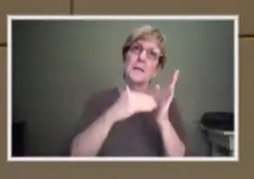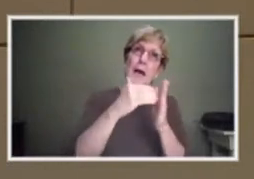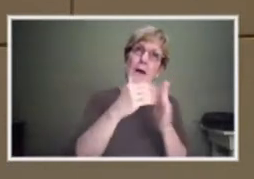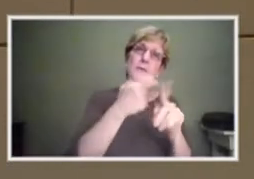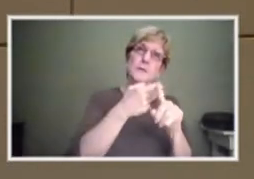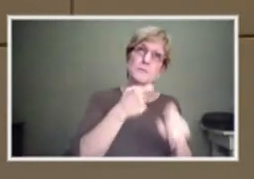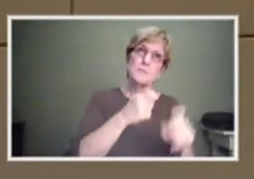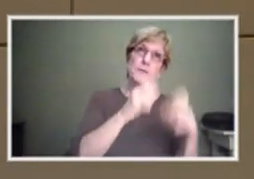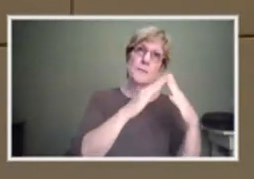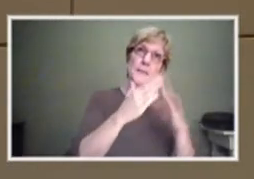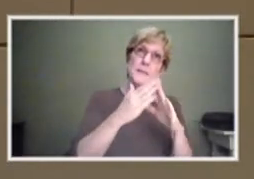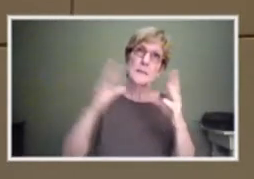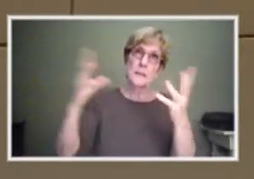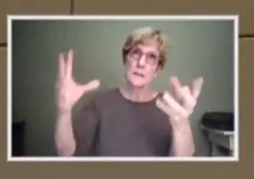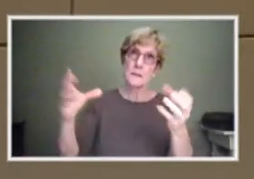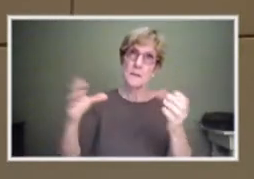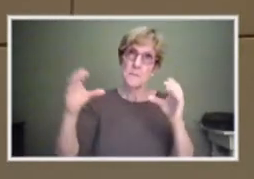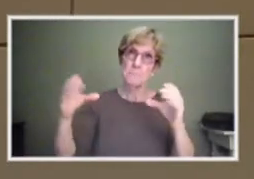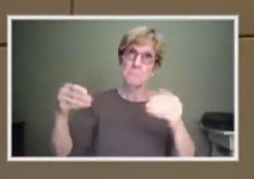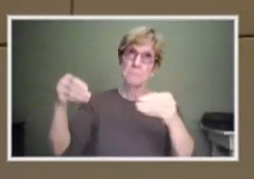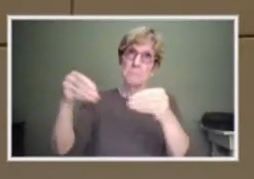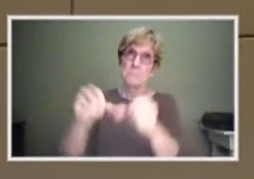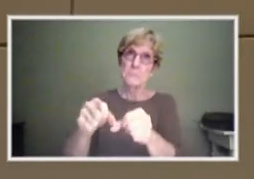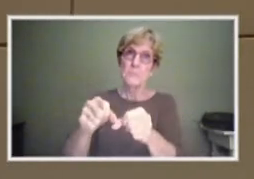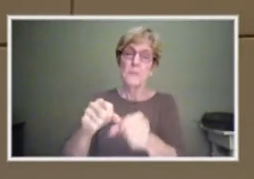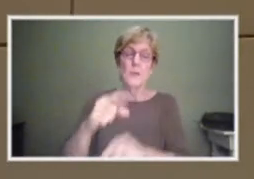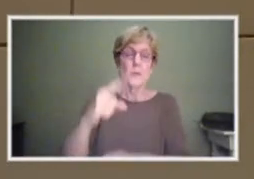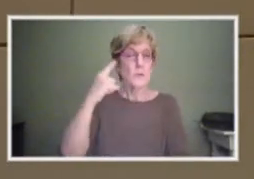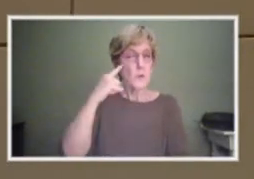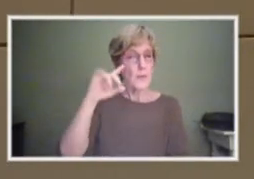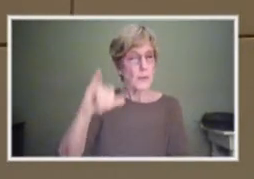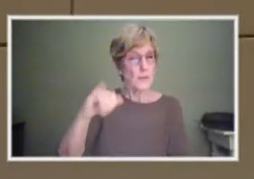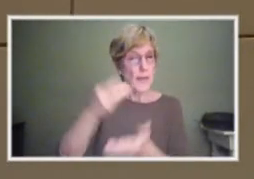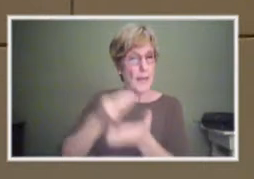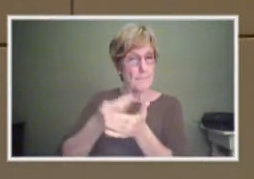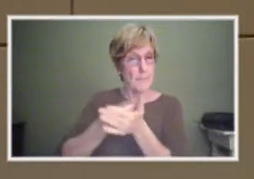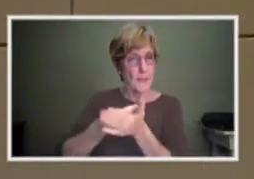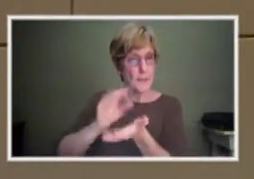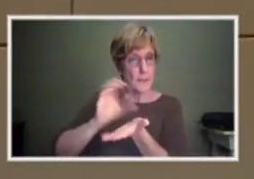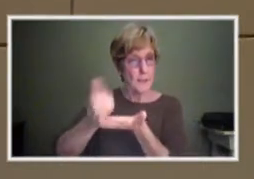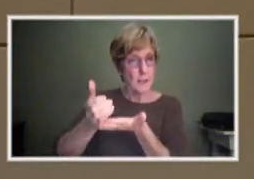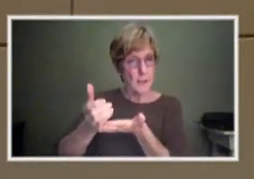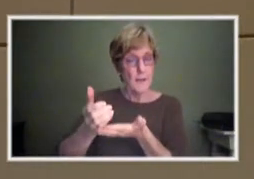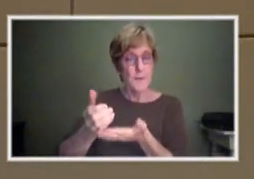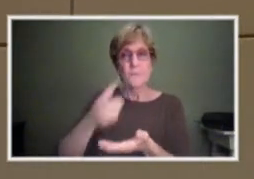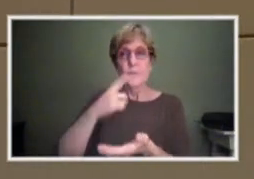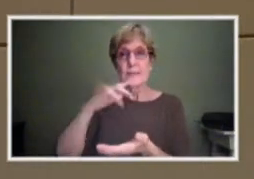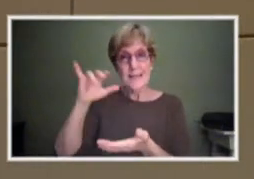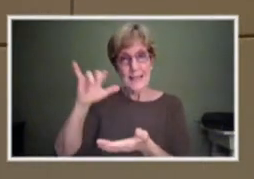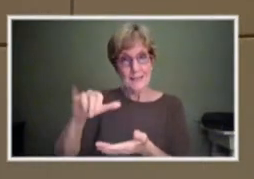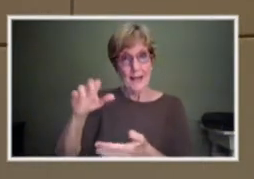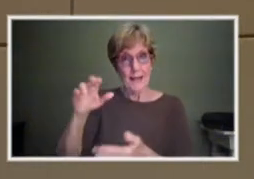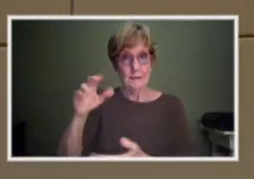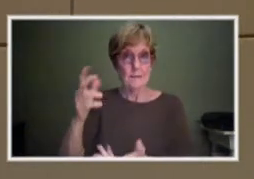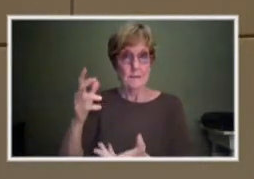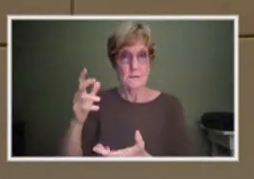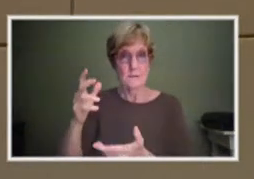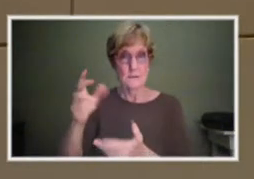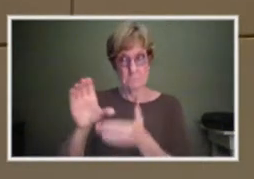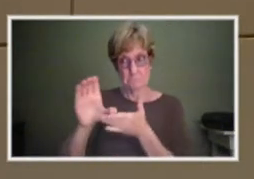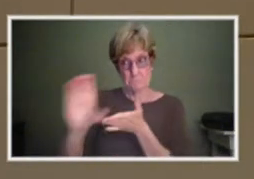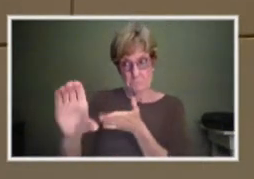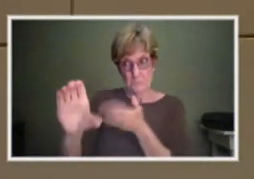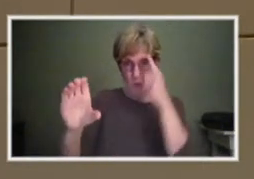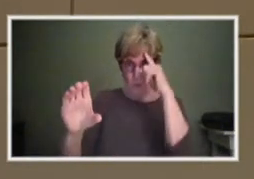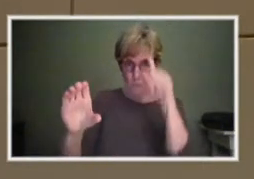city. Let's just think about that dollar amount, and we're saying that it is designated for Preparatory, and